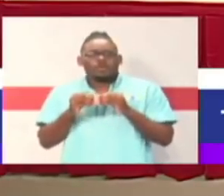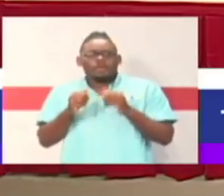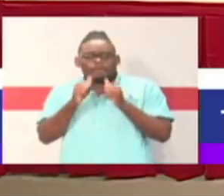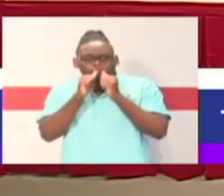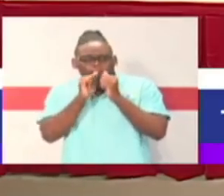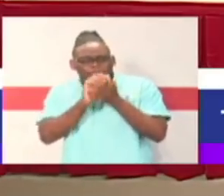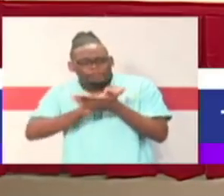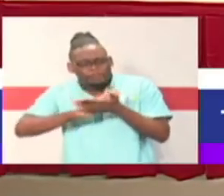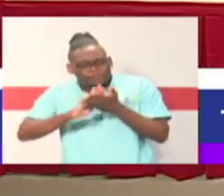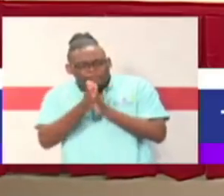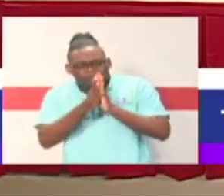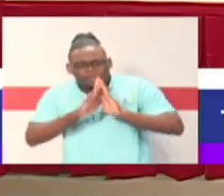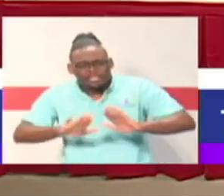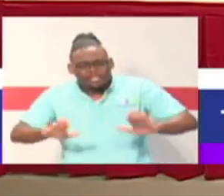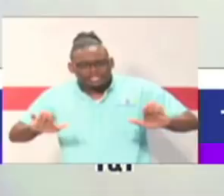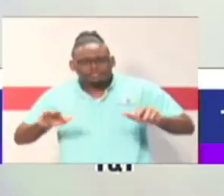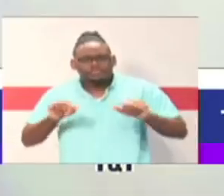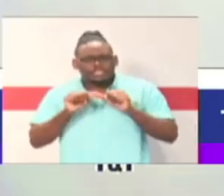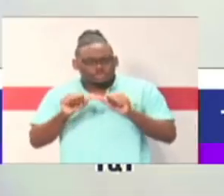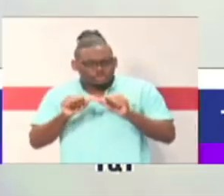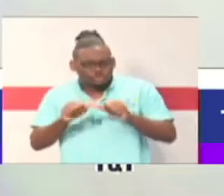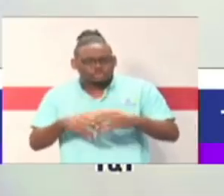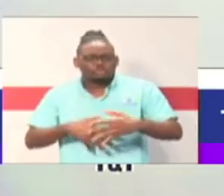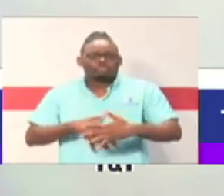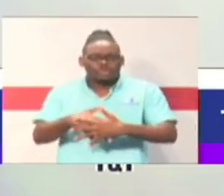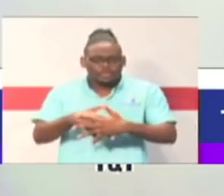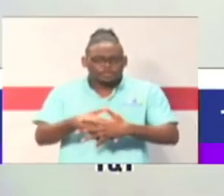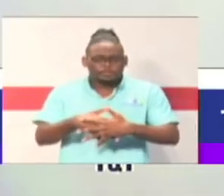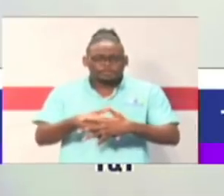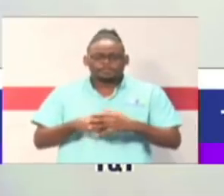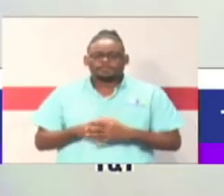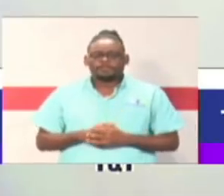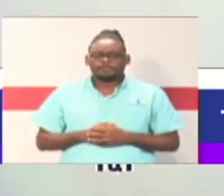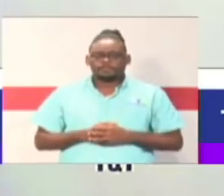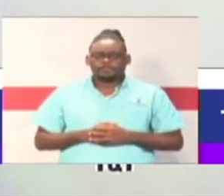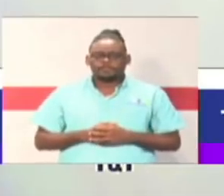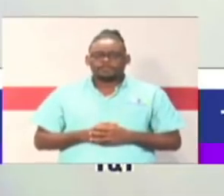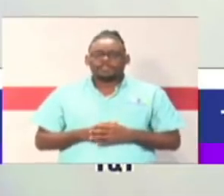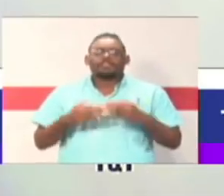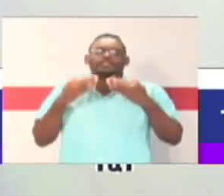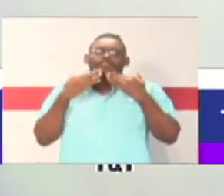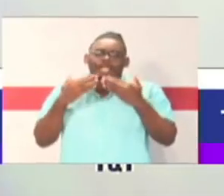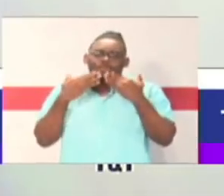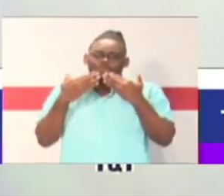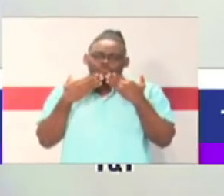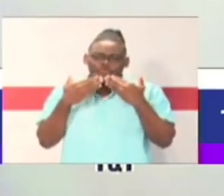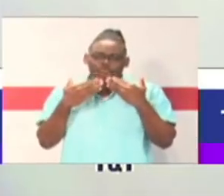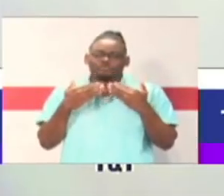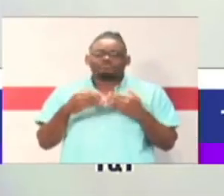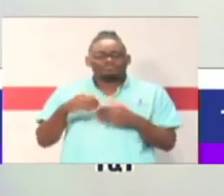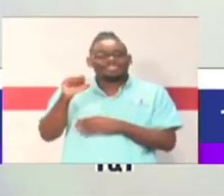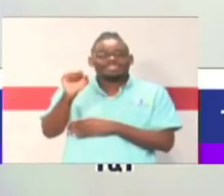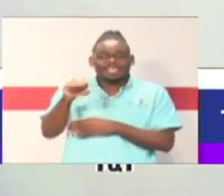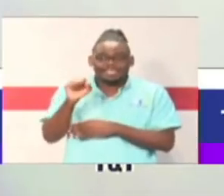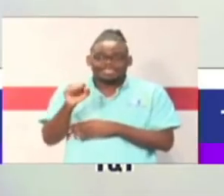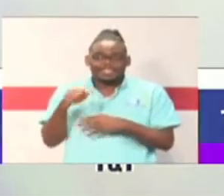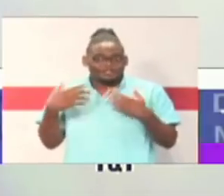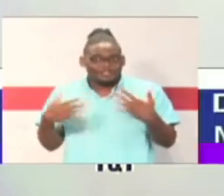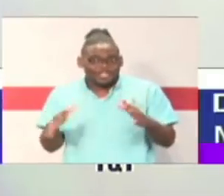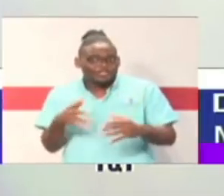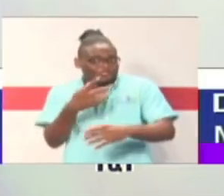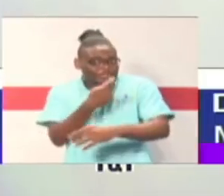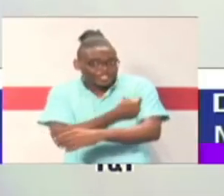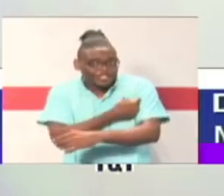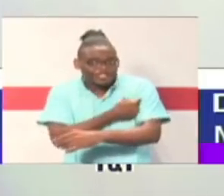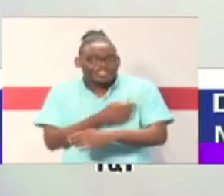of her pregnancy. Thank you, Candice. Yes, I mean, I felt a huge sense of relief when I got the vaccine. I